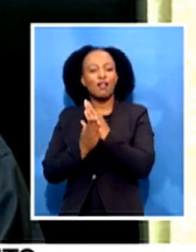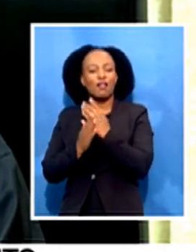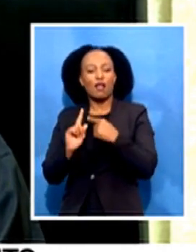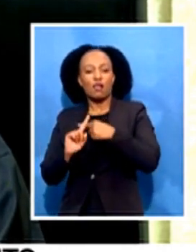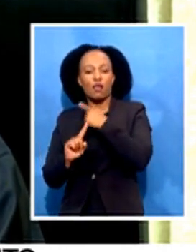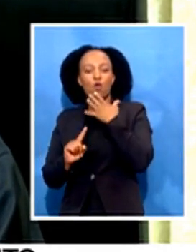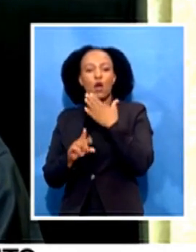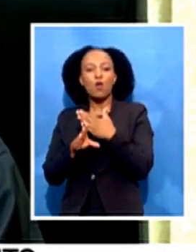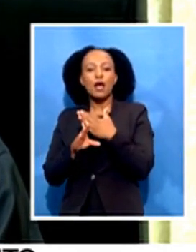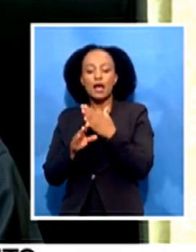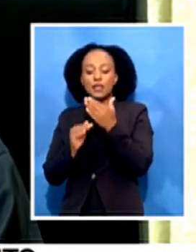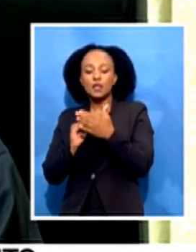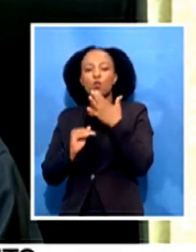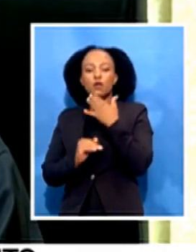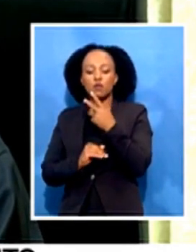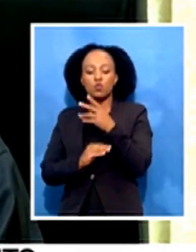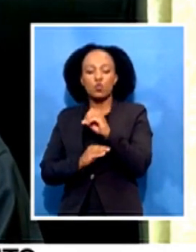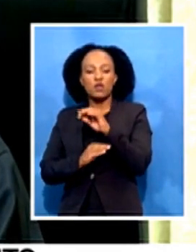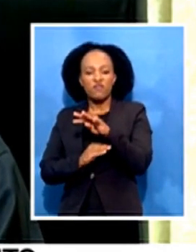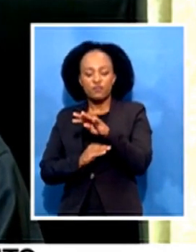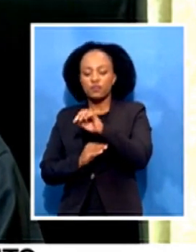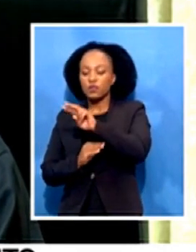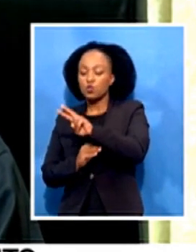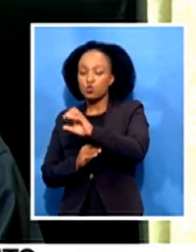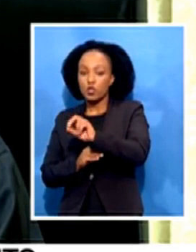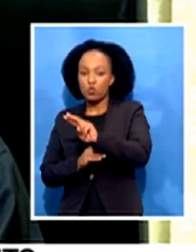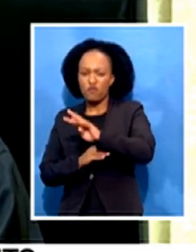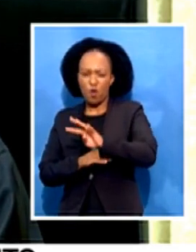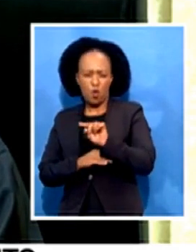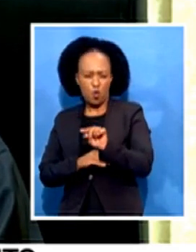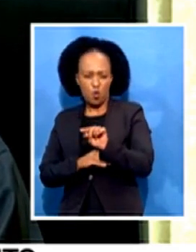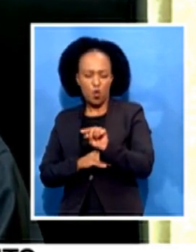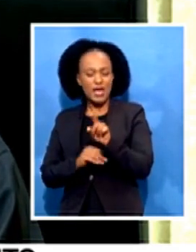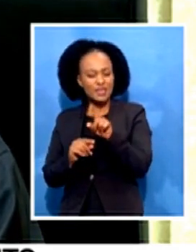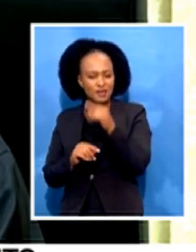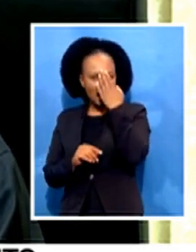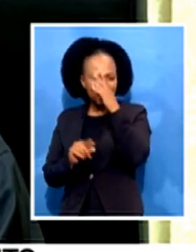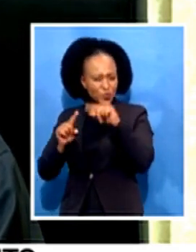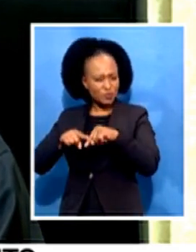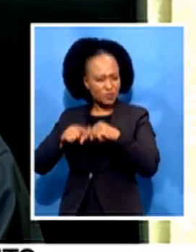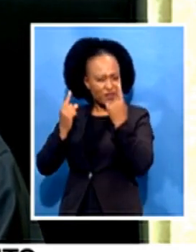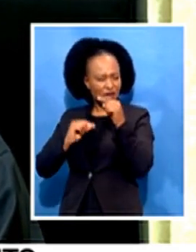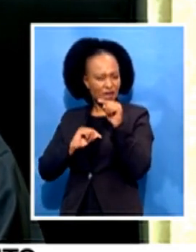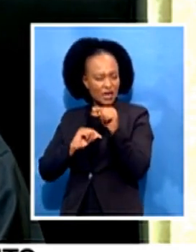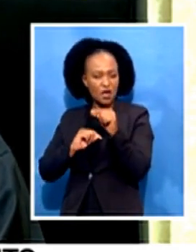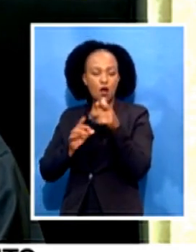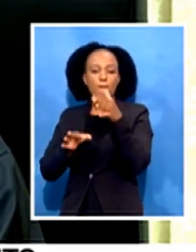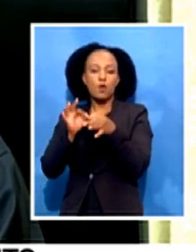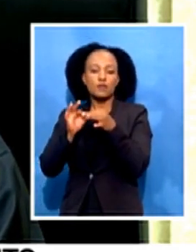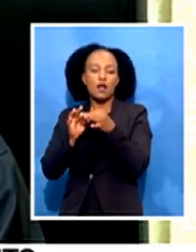This indifferent attitude will have a huge political cost during the next year local government